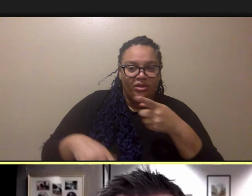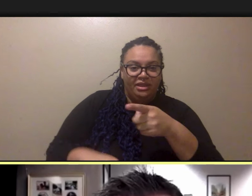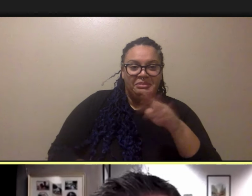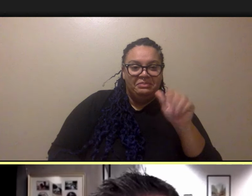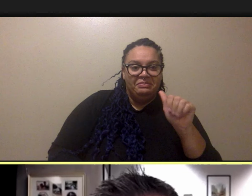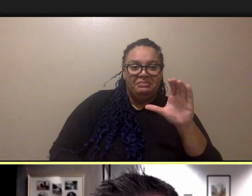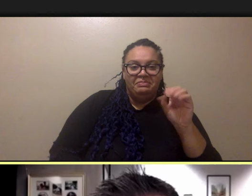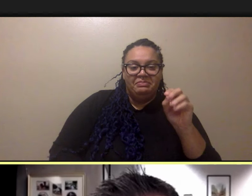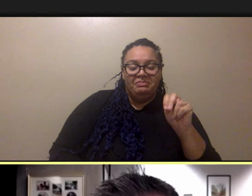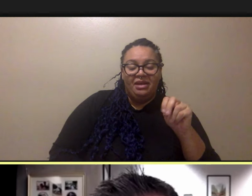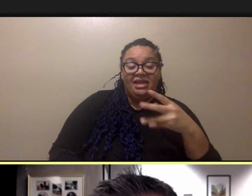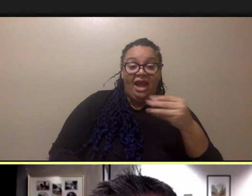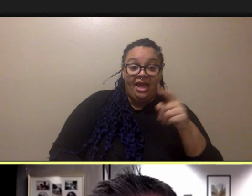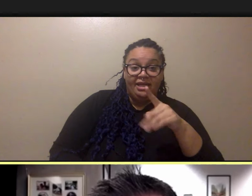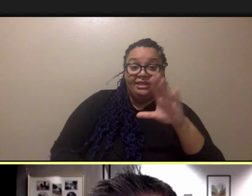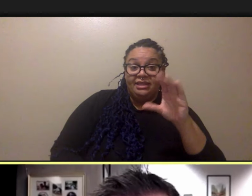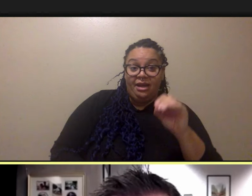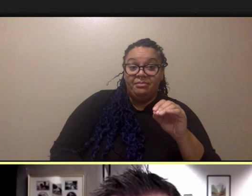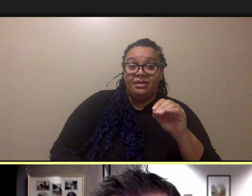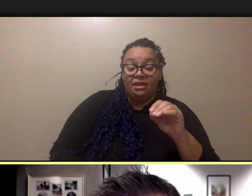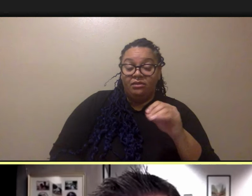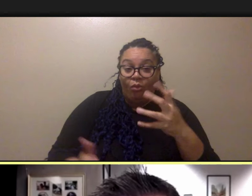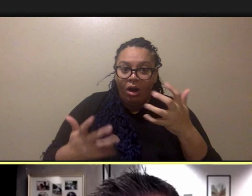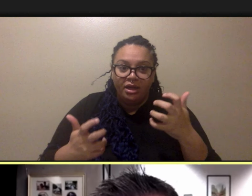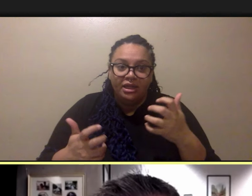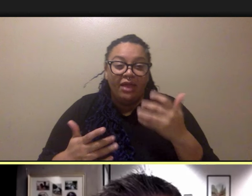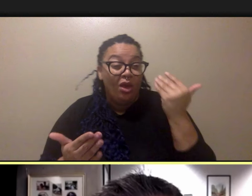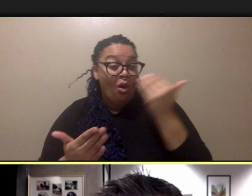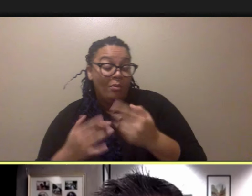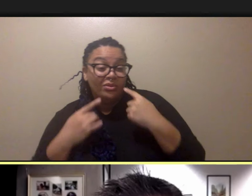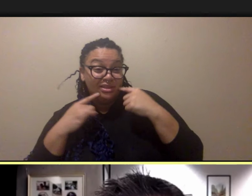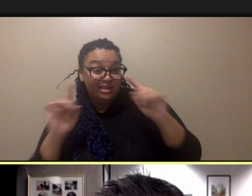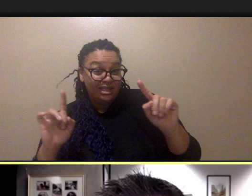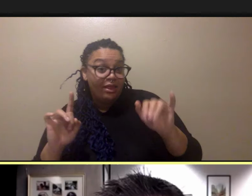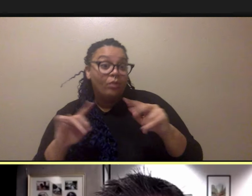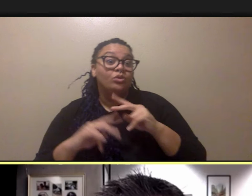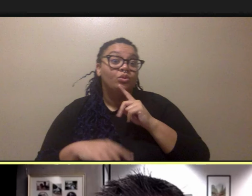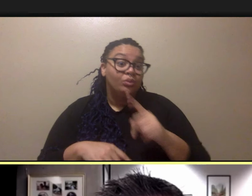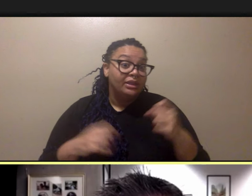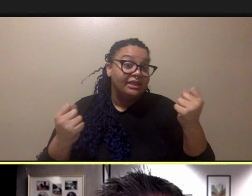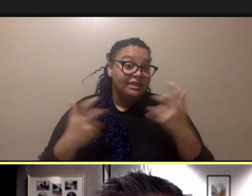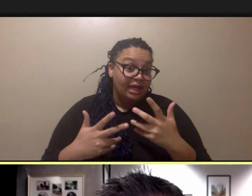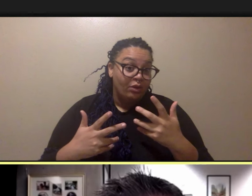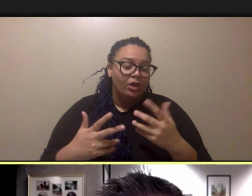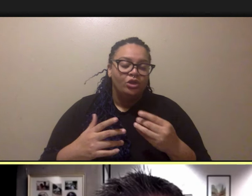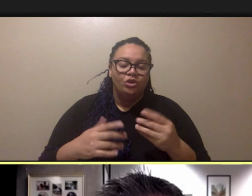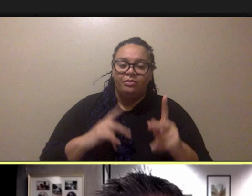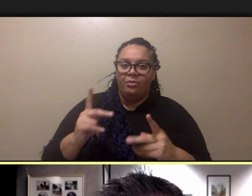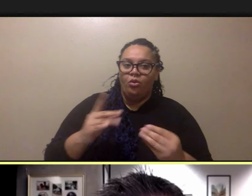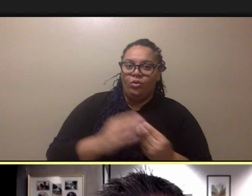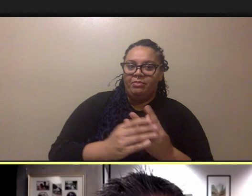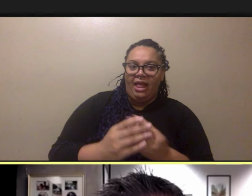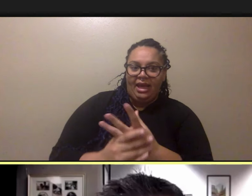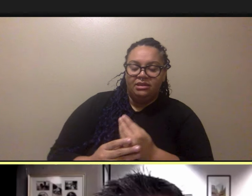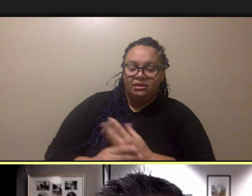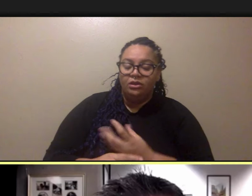demanded in their rebellion, and they almost succeeded. And that was very scary to the planters. And so what the planter class